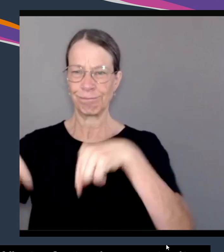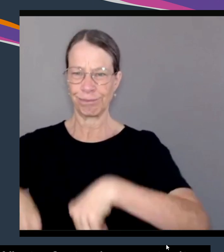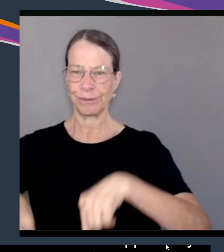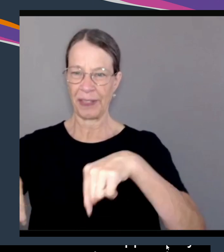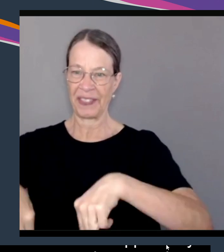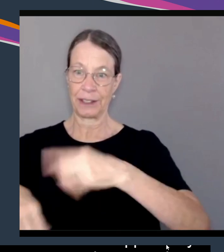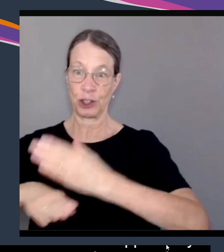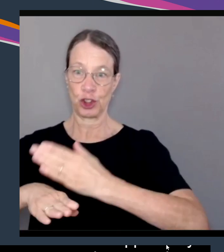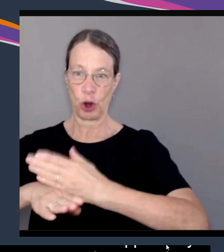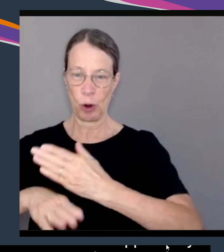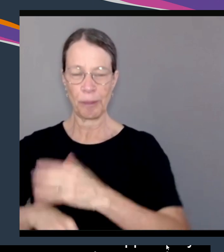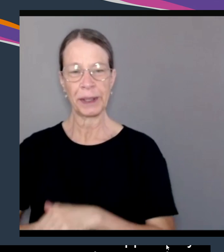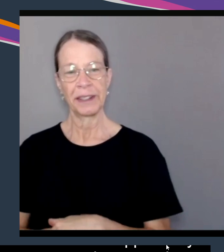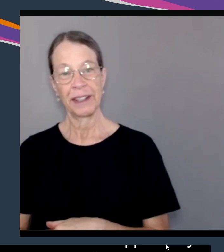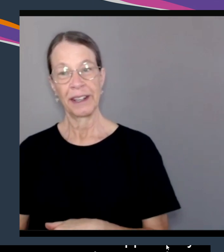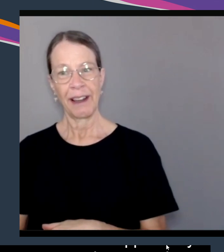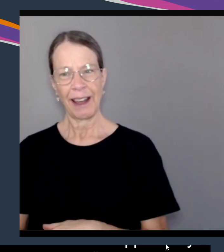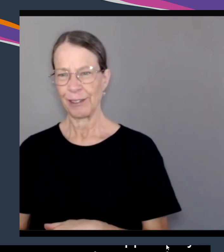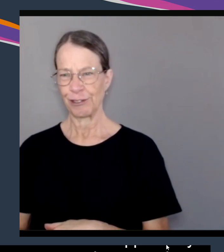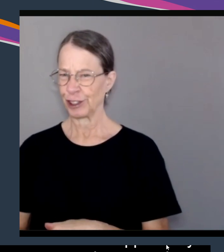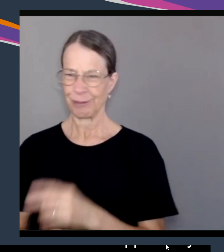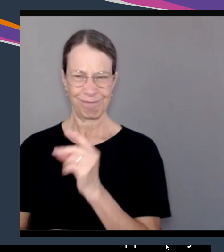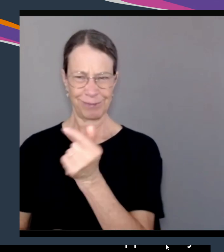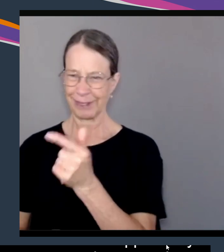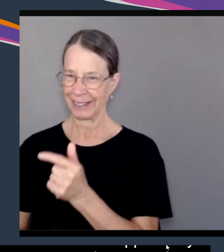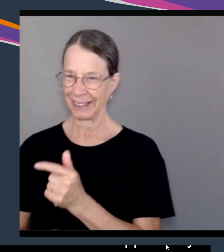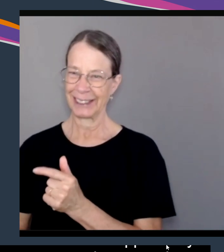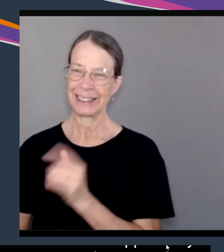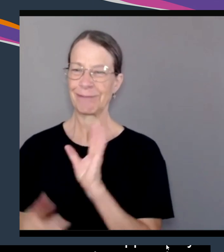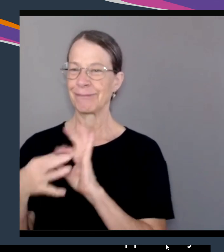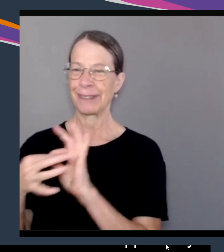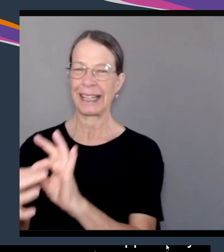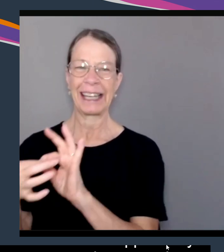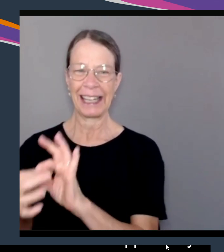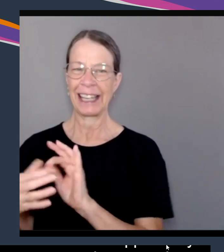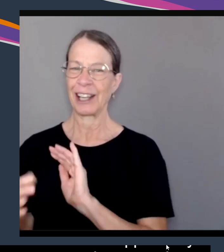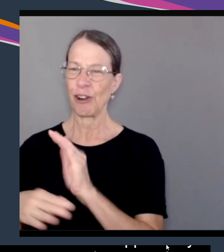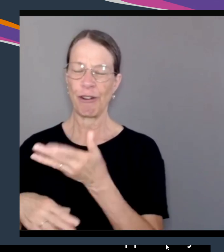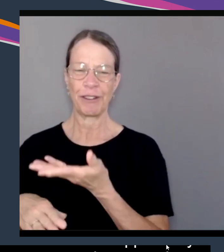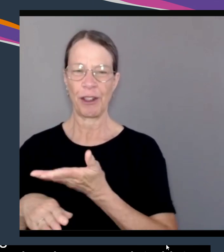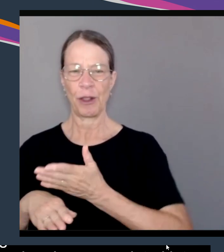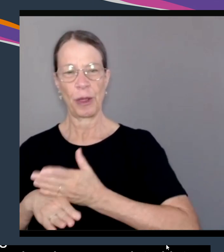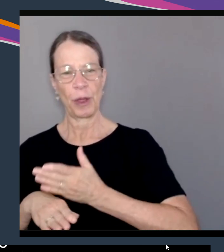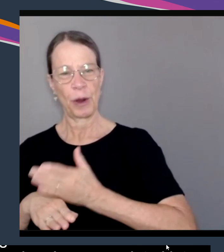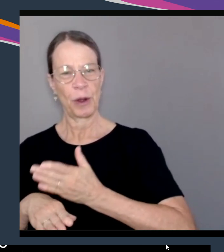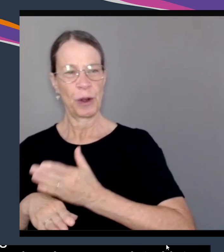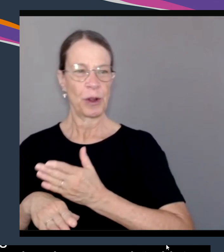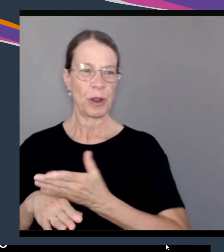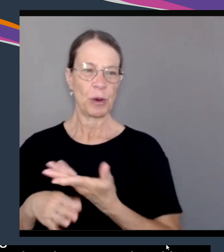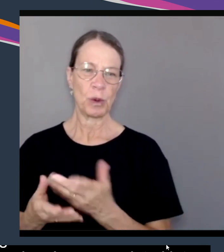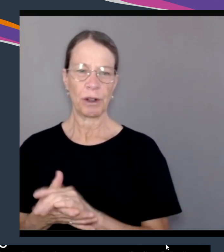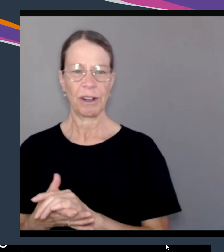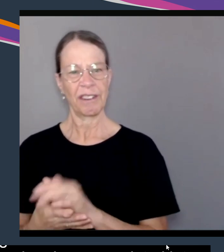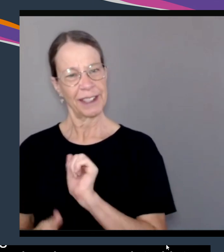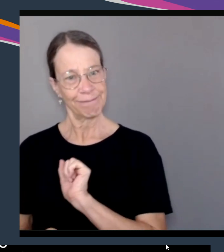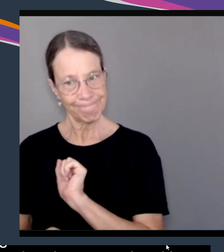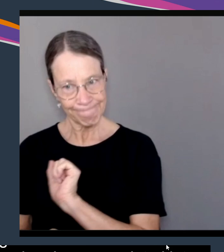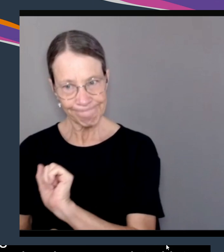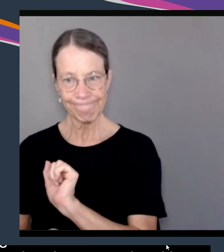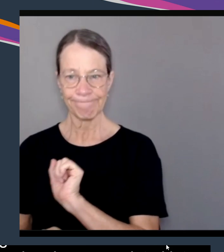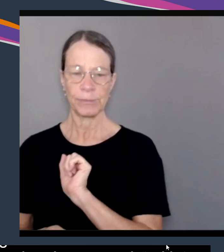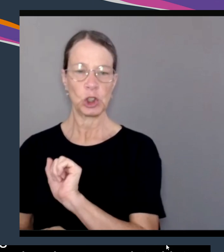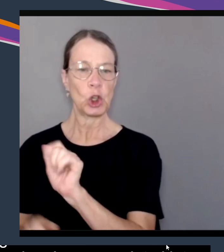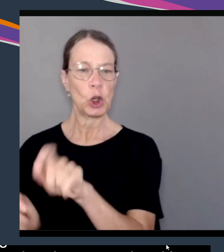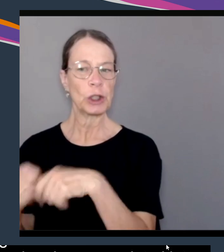a very immediate and easy connection around some of the work that she and the team are